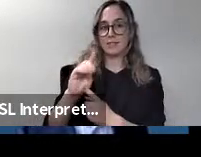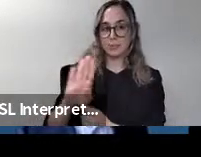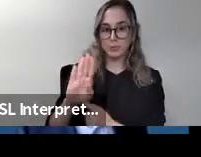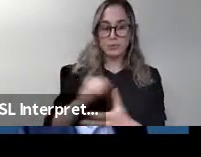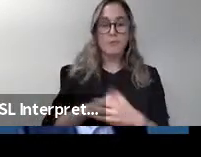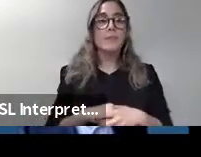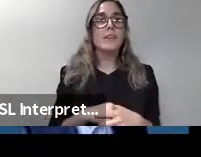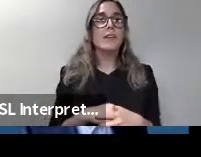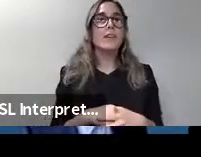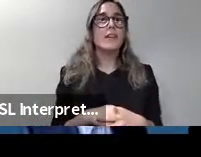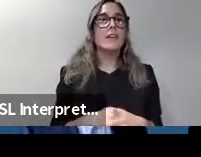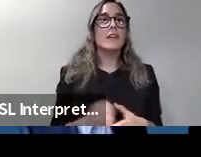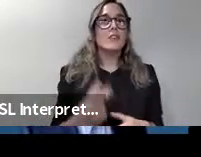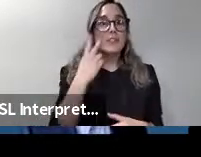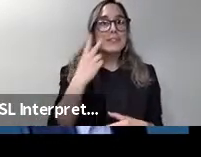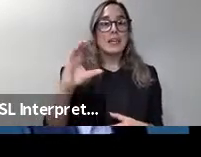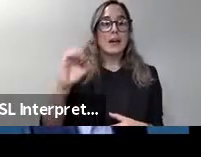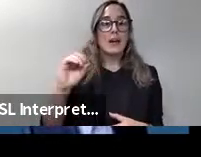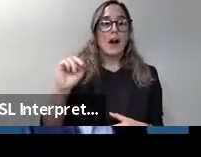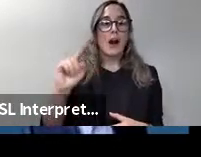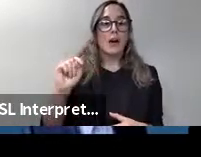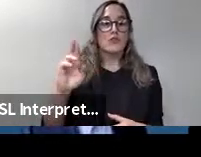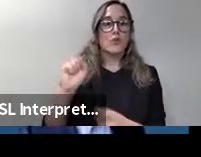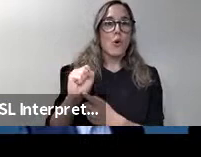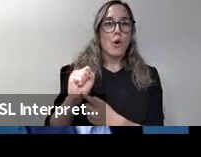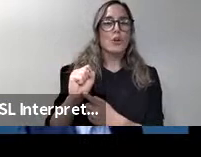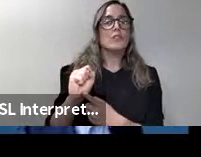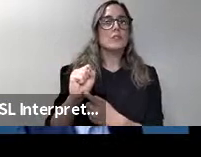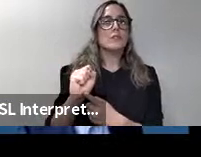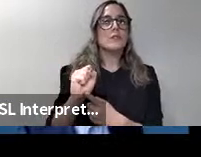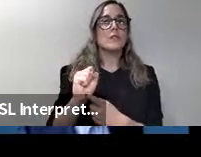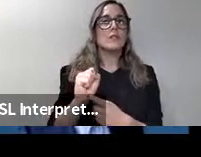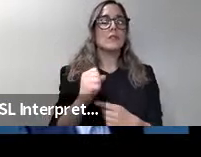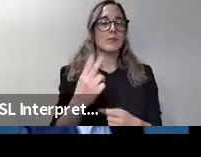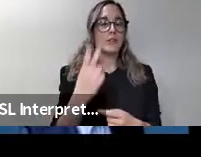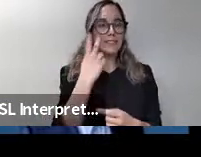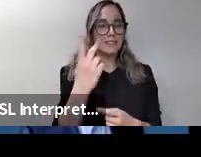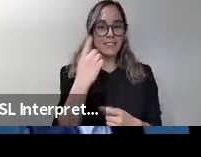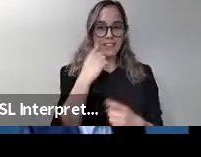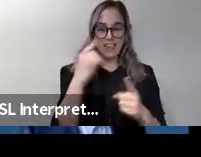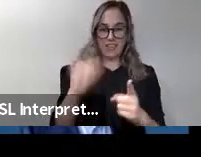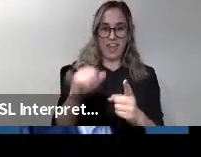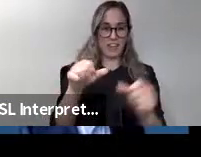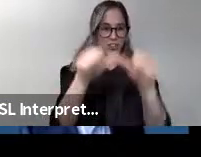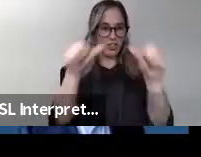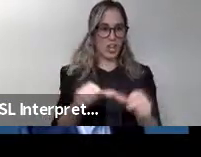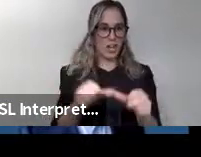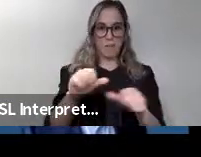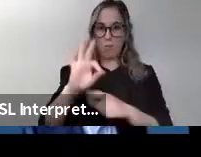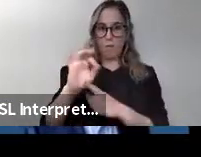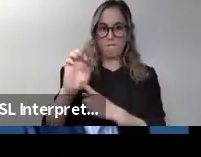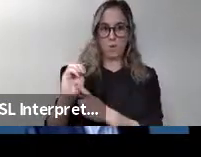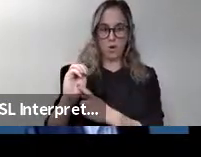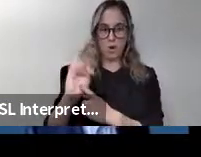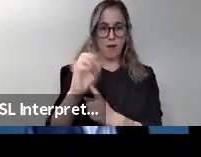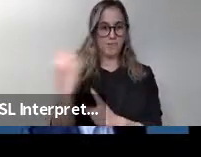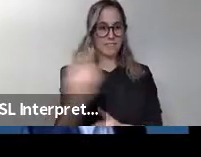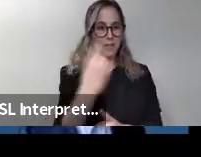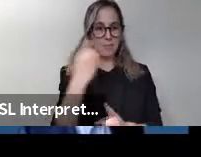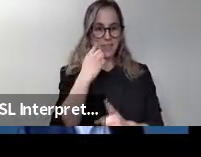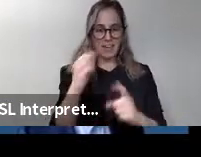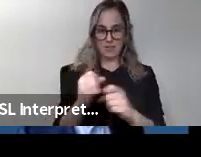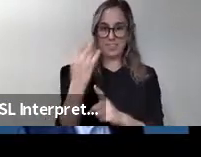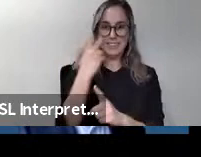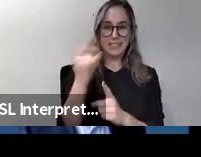Contours are formally defined as an outline, especially one representing or bounding the shape or form of something. In the context